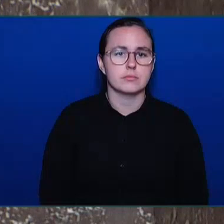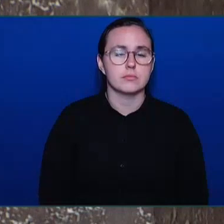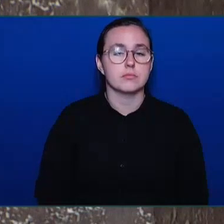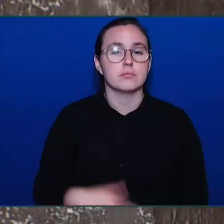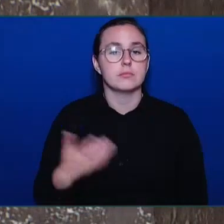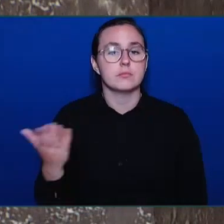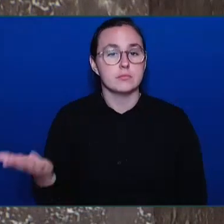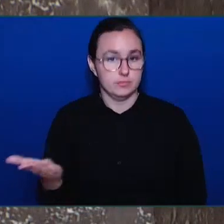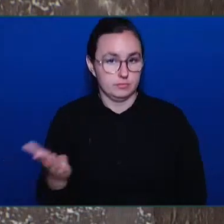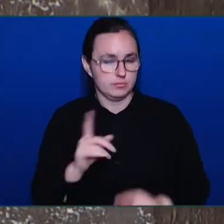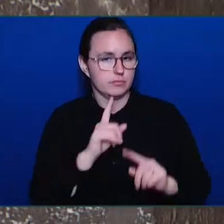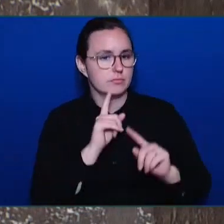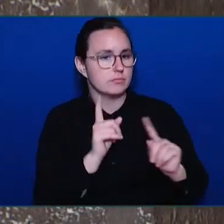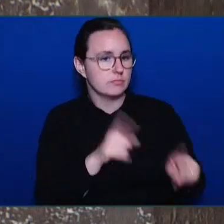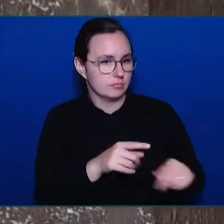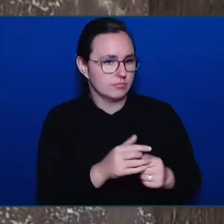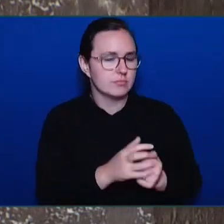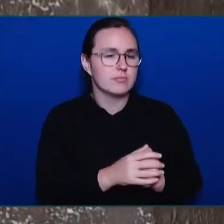today. Members.